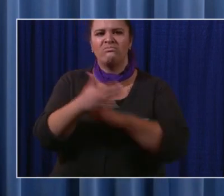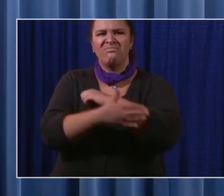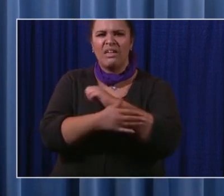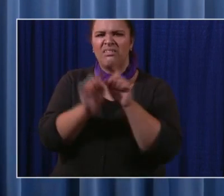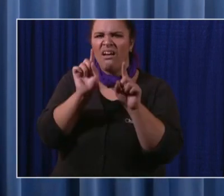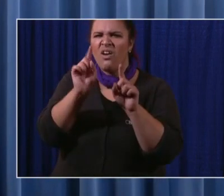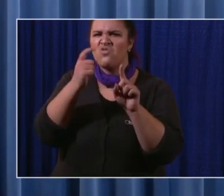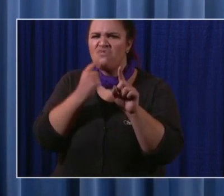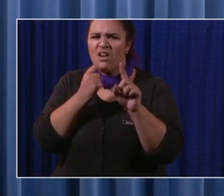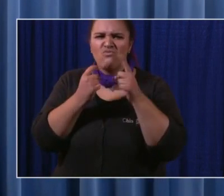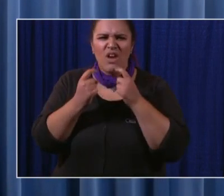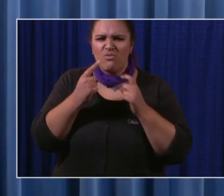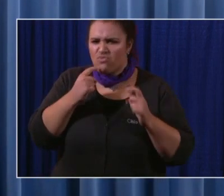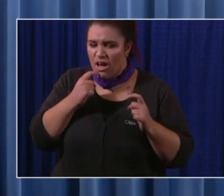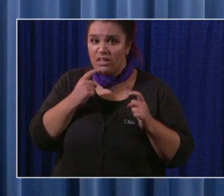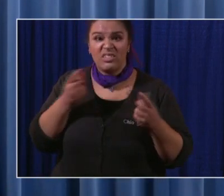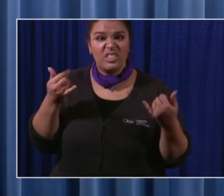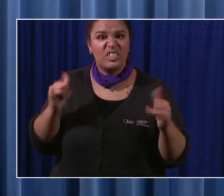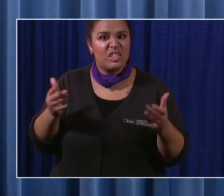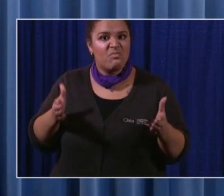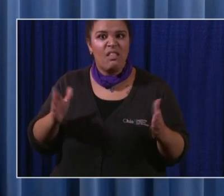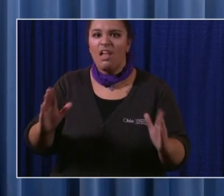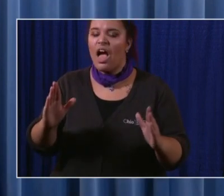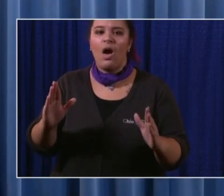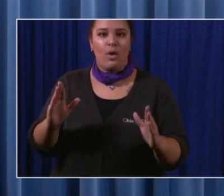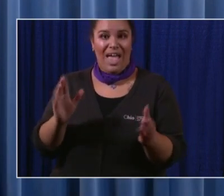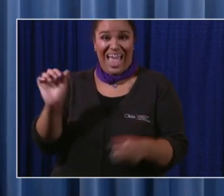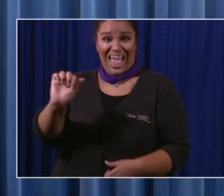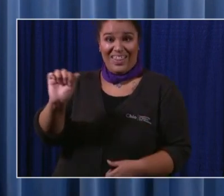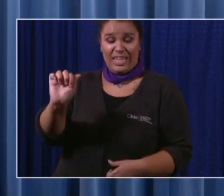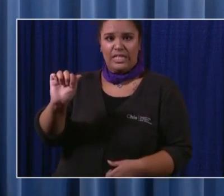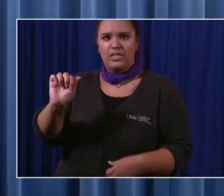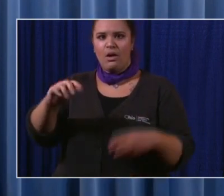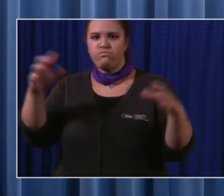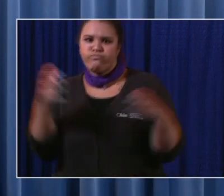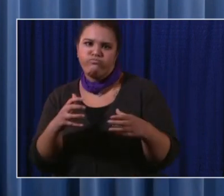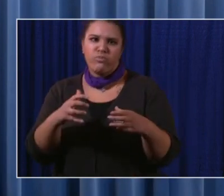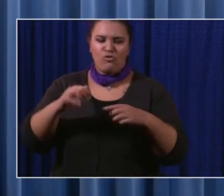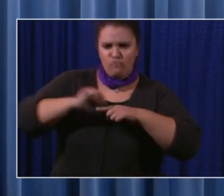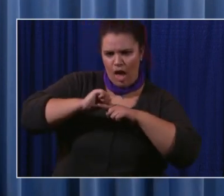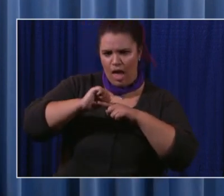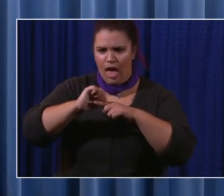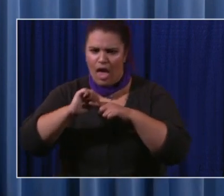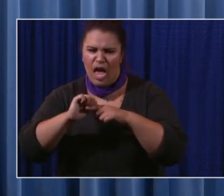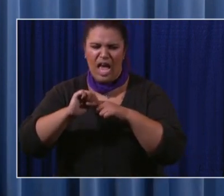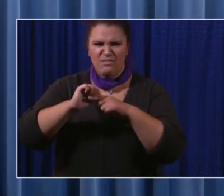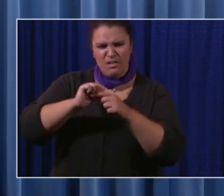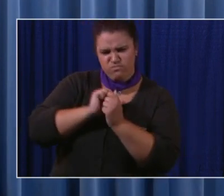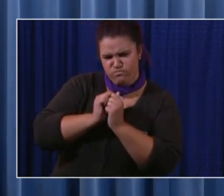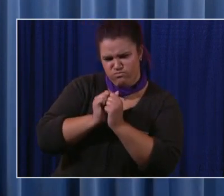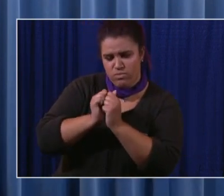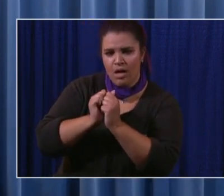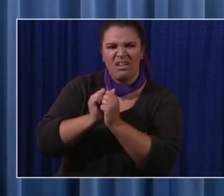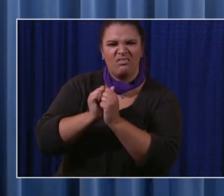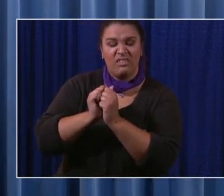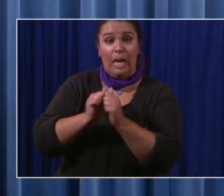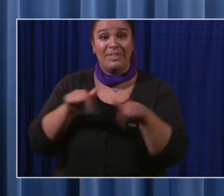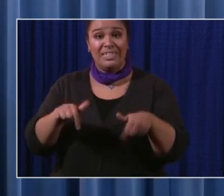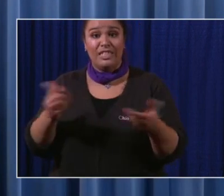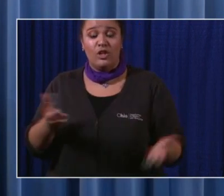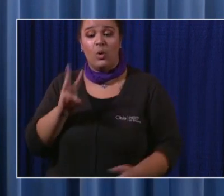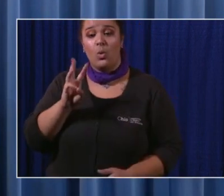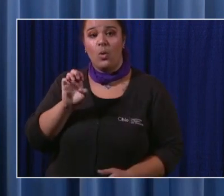train in groups? We have athletes in Westerville and Bexley here in Central Ohio who've tested positive and their sports were shut down. And on that same